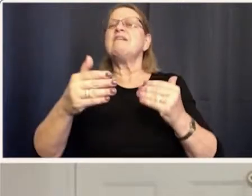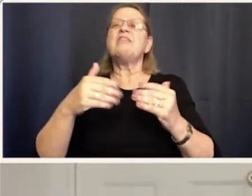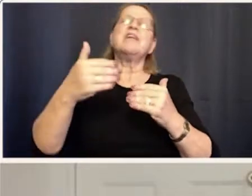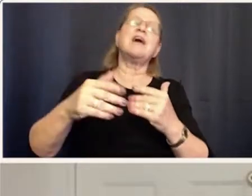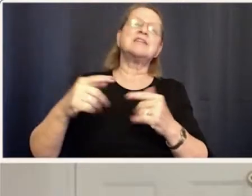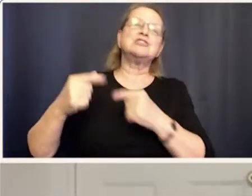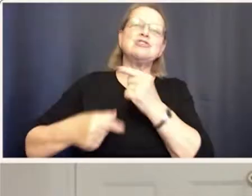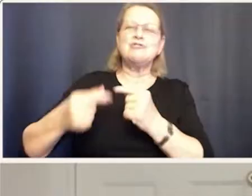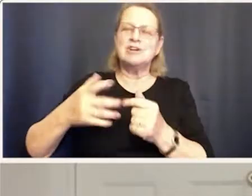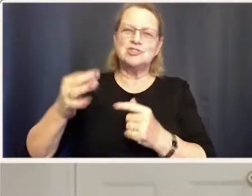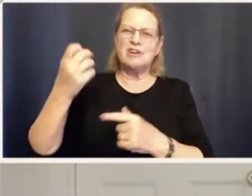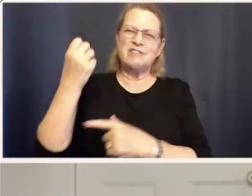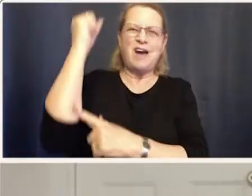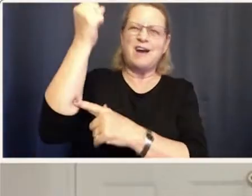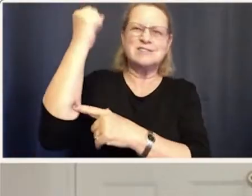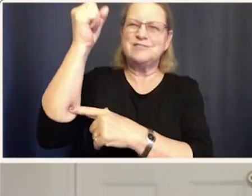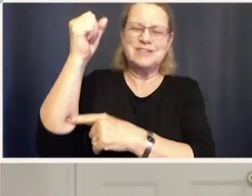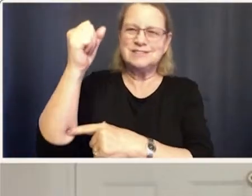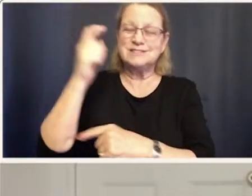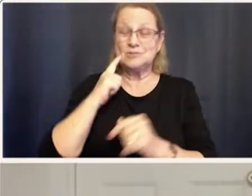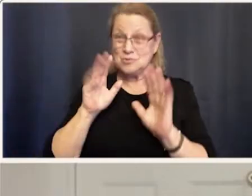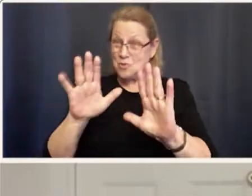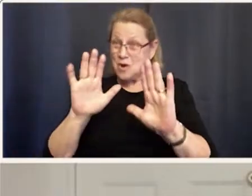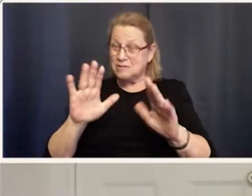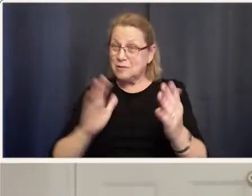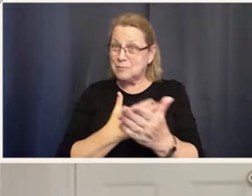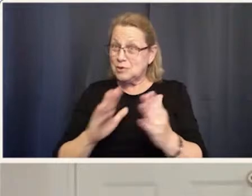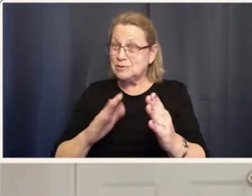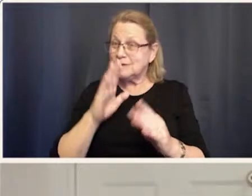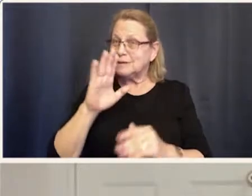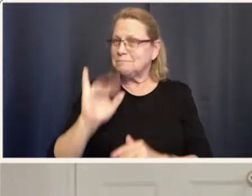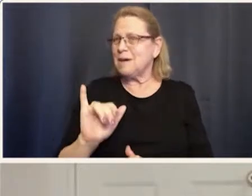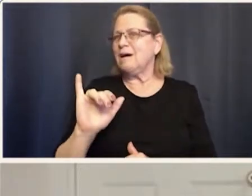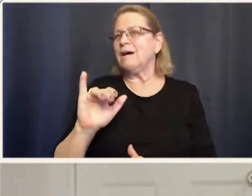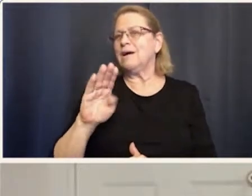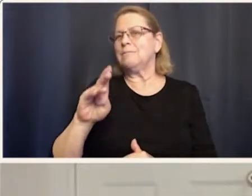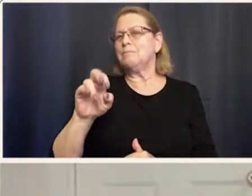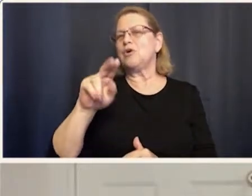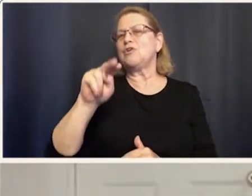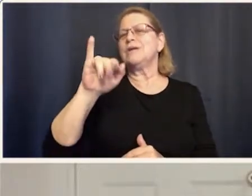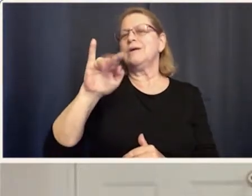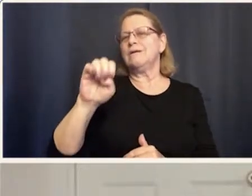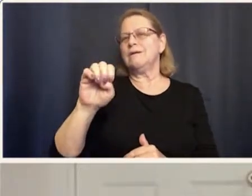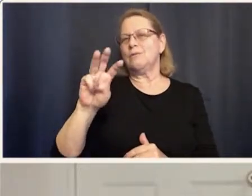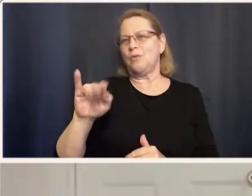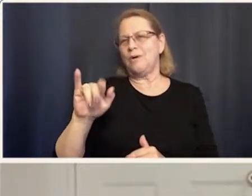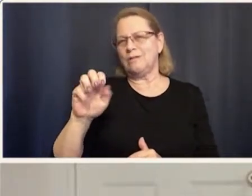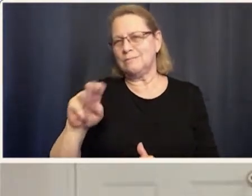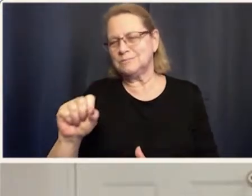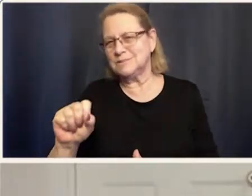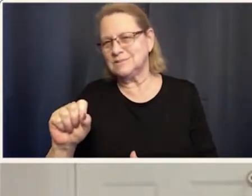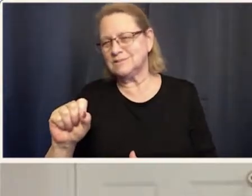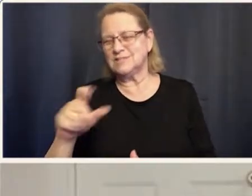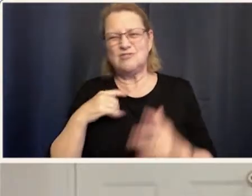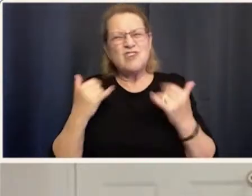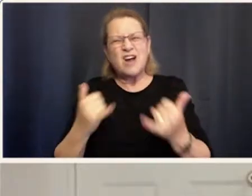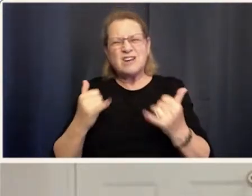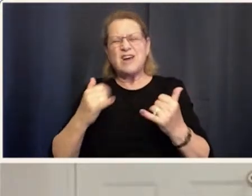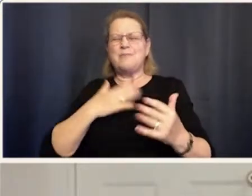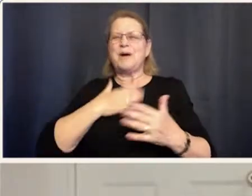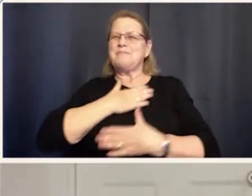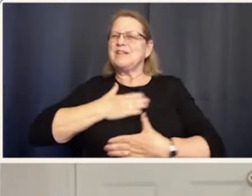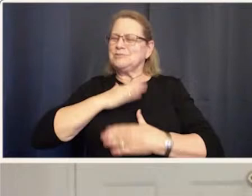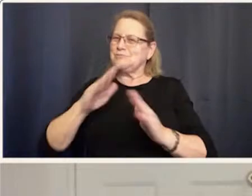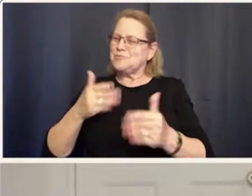of activists, and a wonderful musical performance by Bernie Williams. But right now, it is my sincere